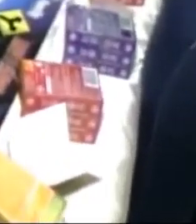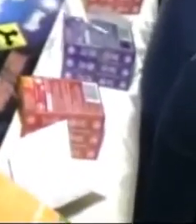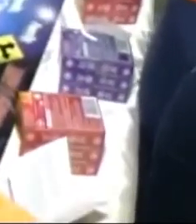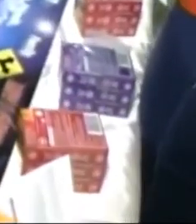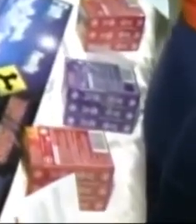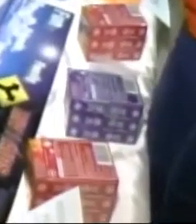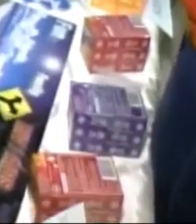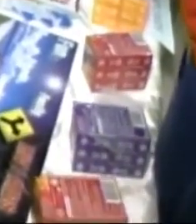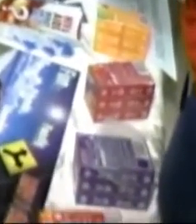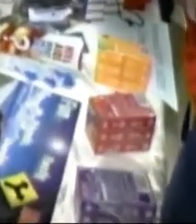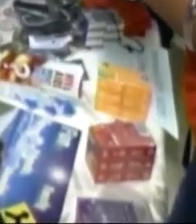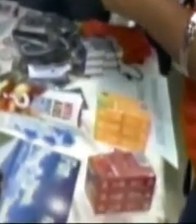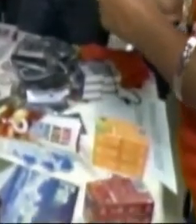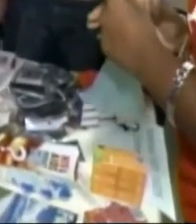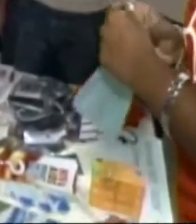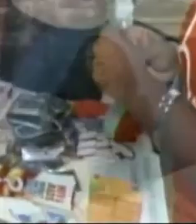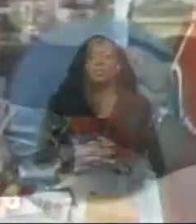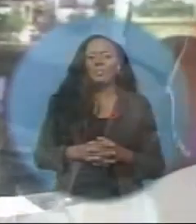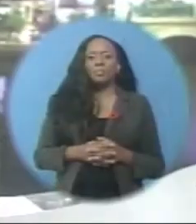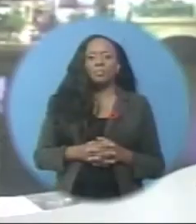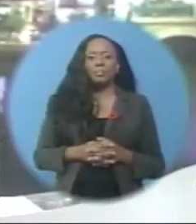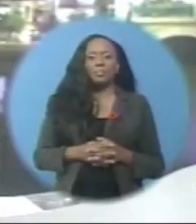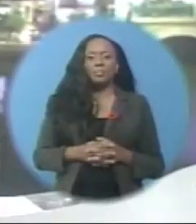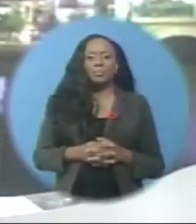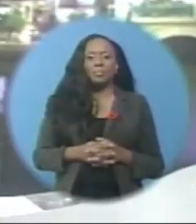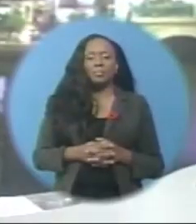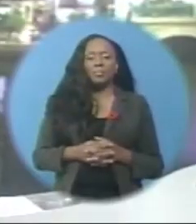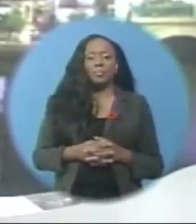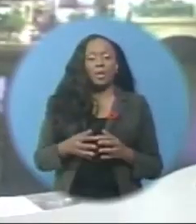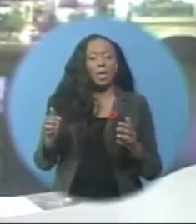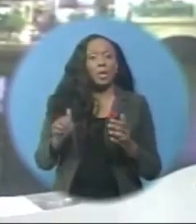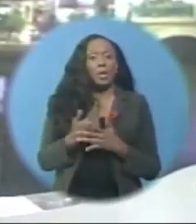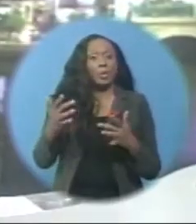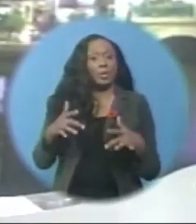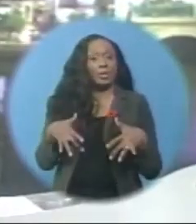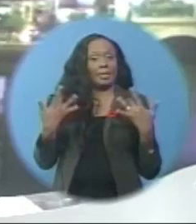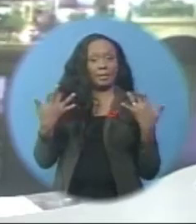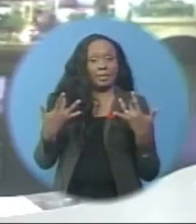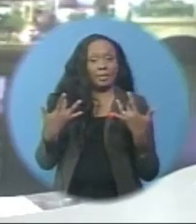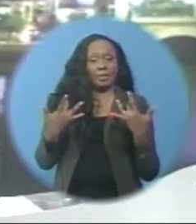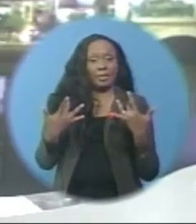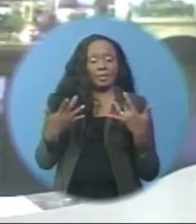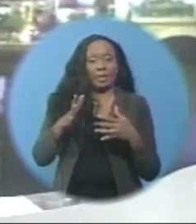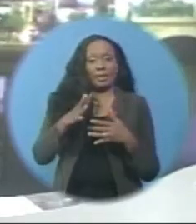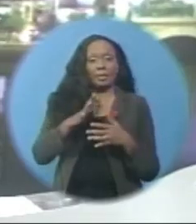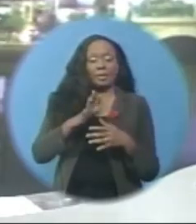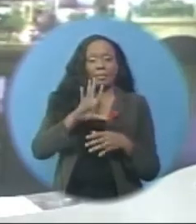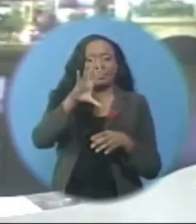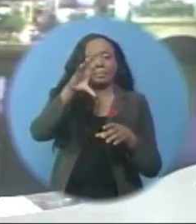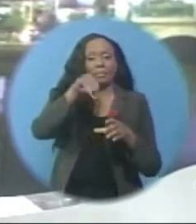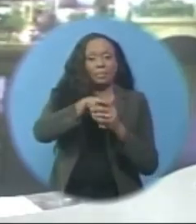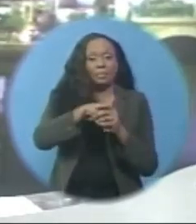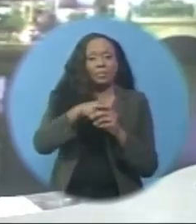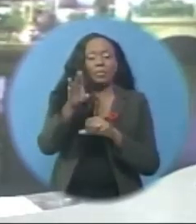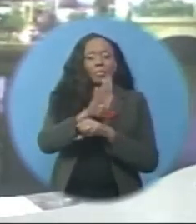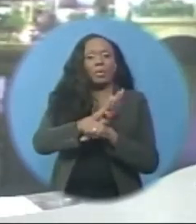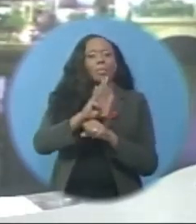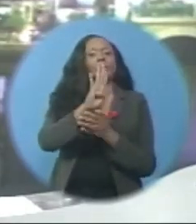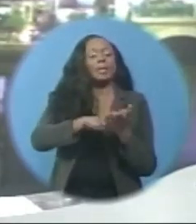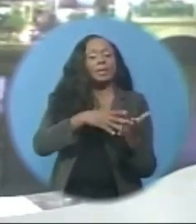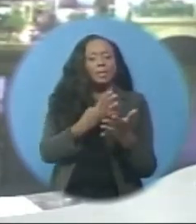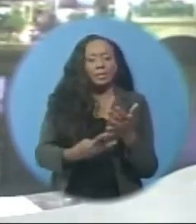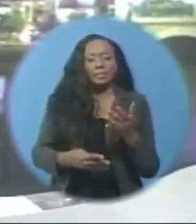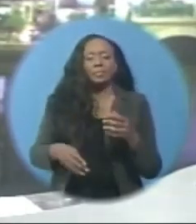vegetables. Lisa Broom, CBC News. A new event is being added to the entertainment calendar in Barbados.